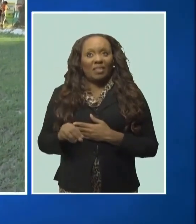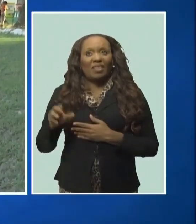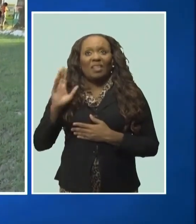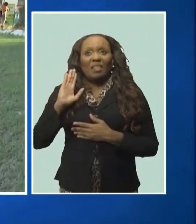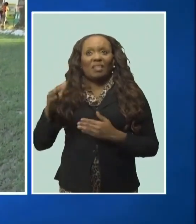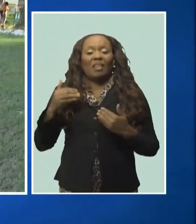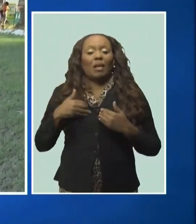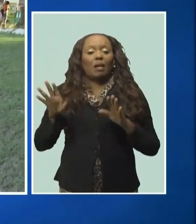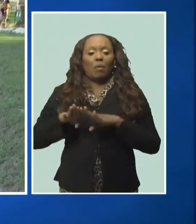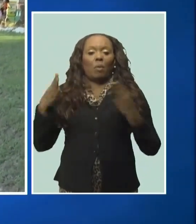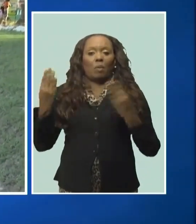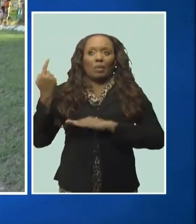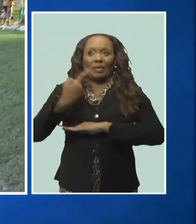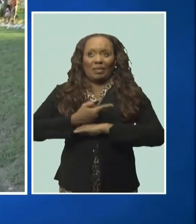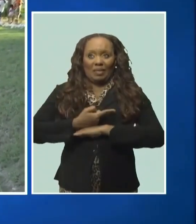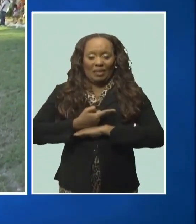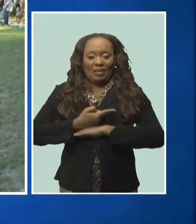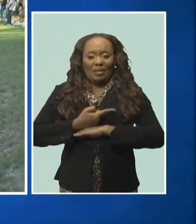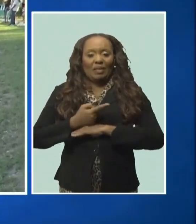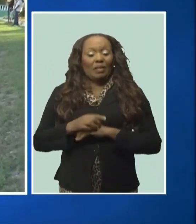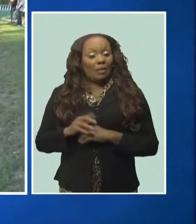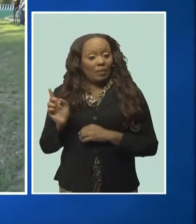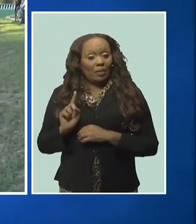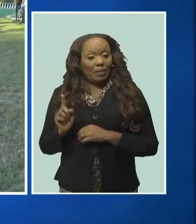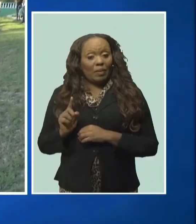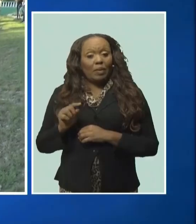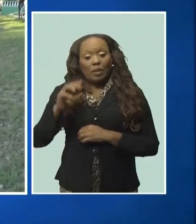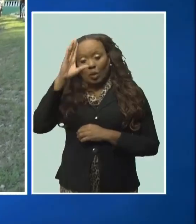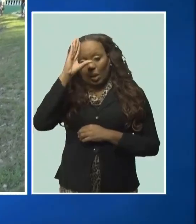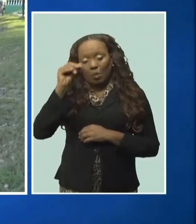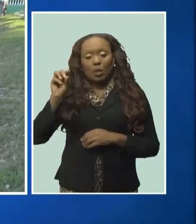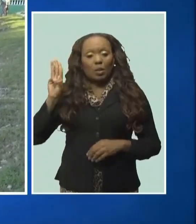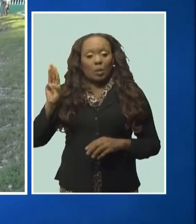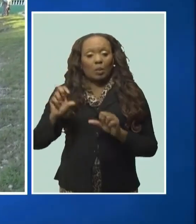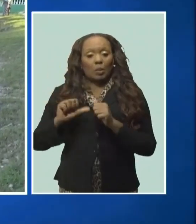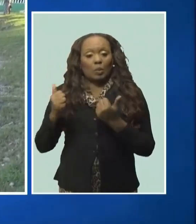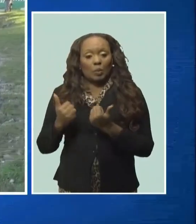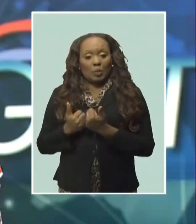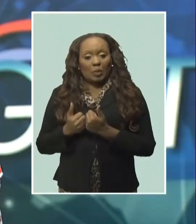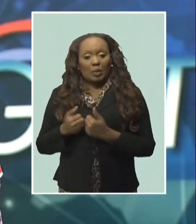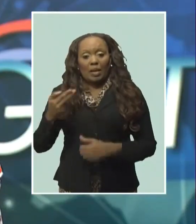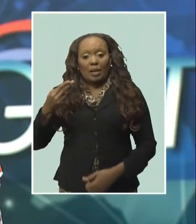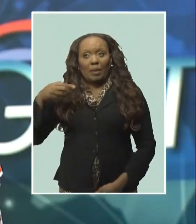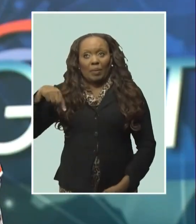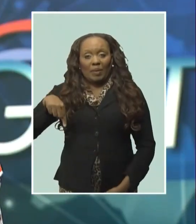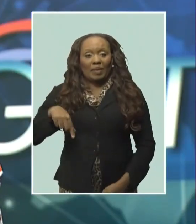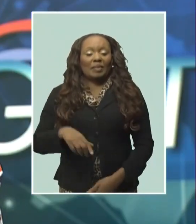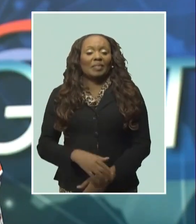Open Day at headquarters. Rianne Phillips, CBC News.